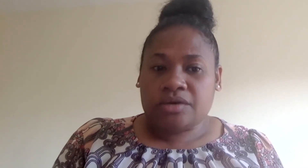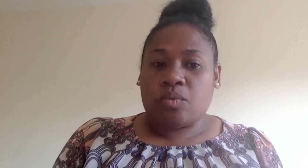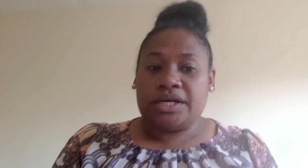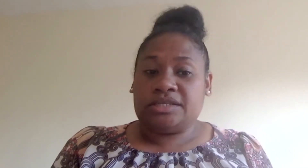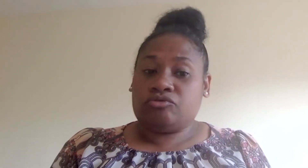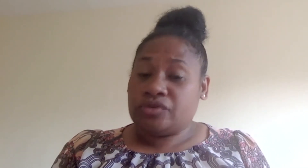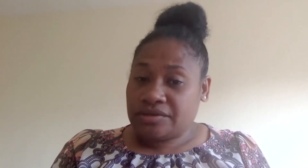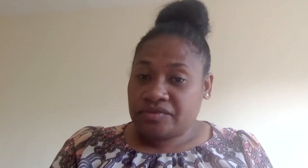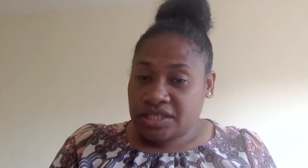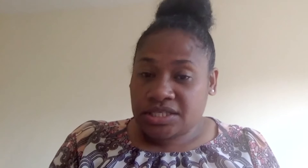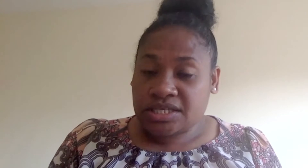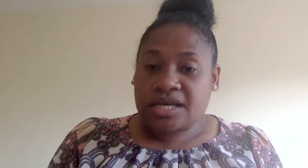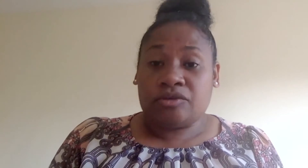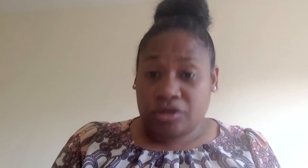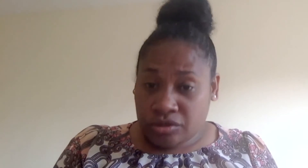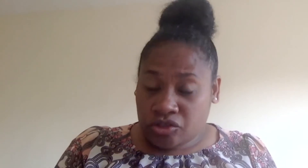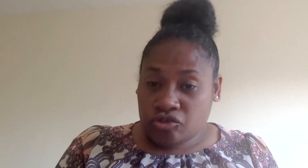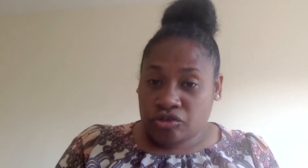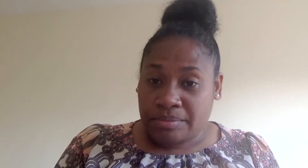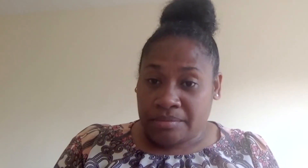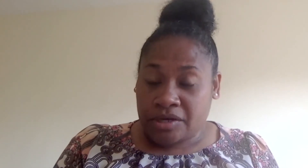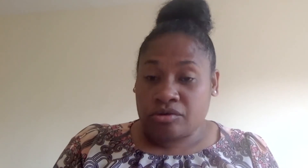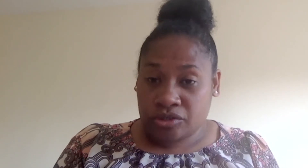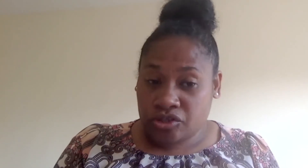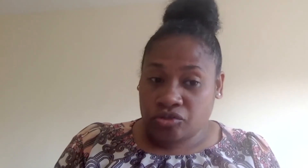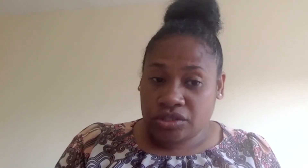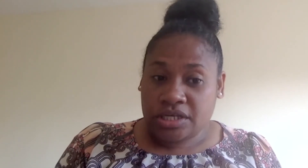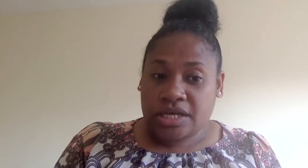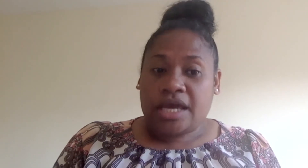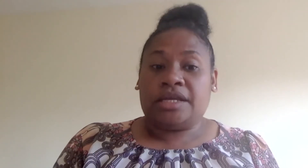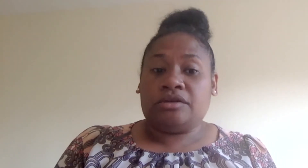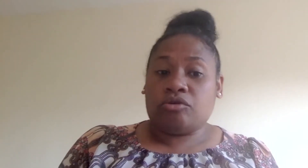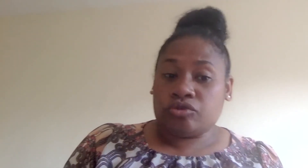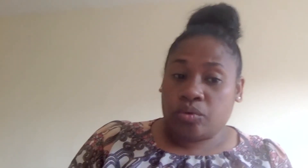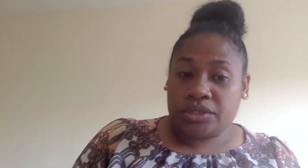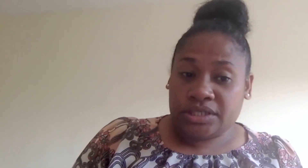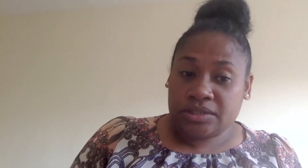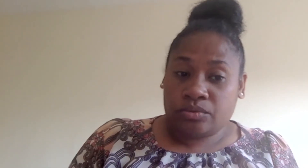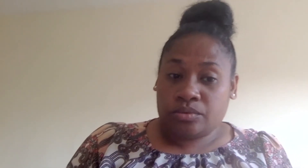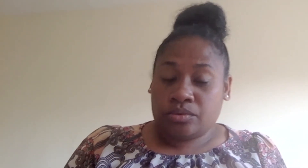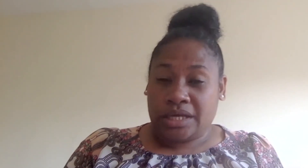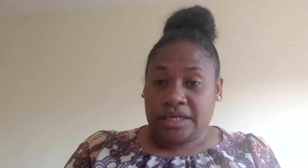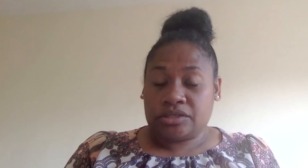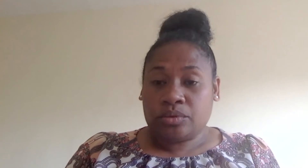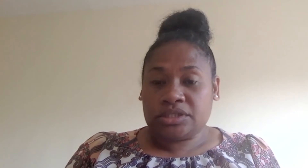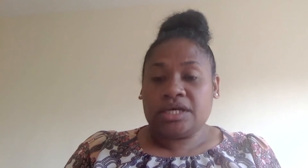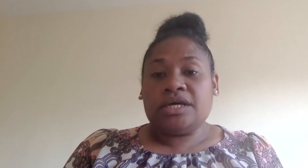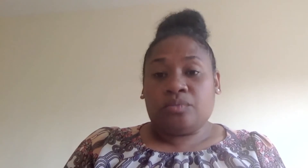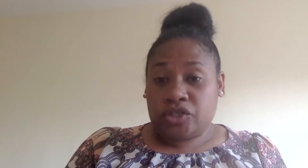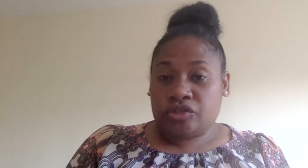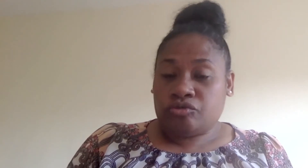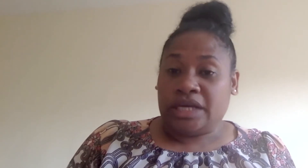worldwide. One is through reserved seats, through the constitutional amendment or constitution, and then also quota candidates